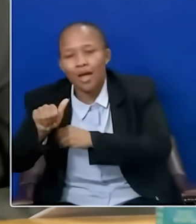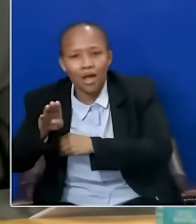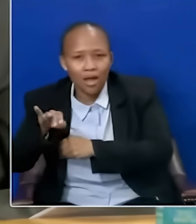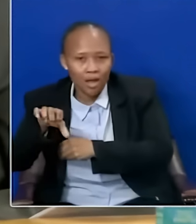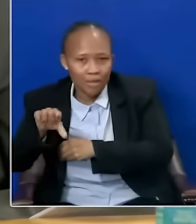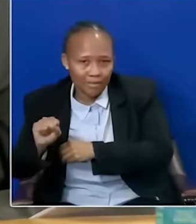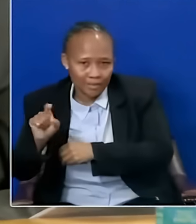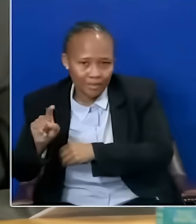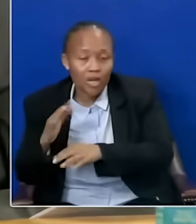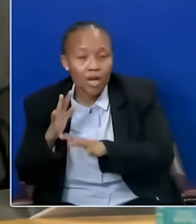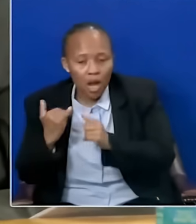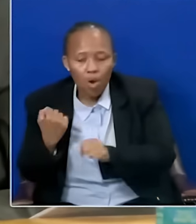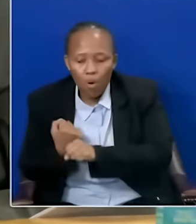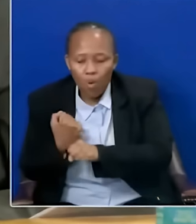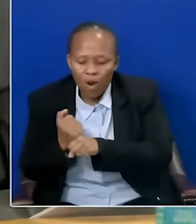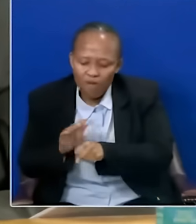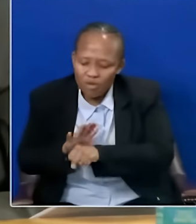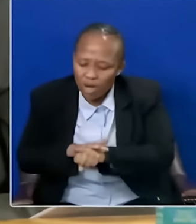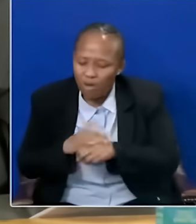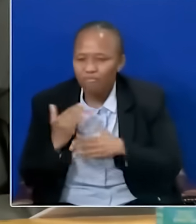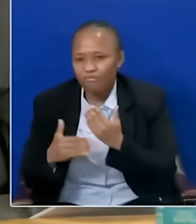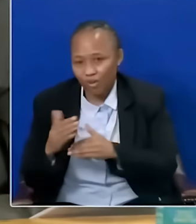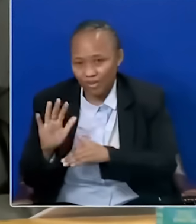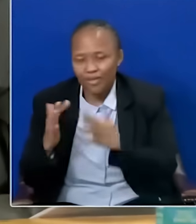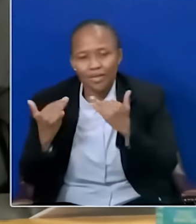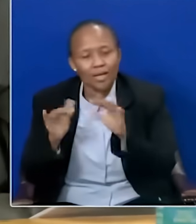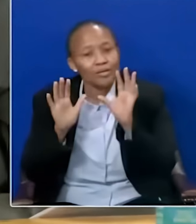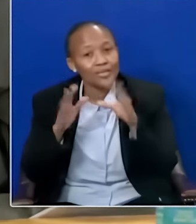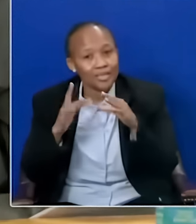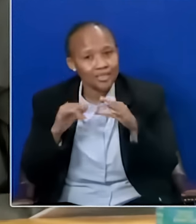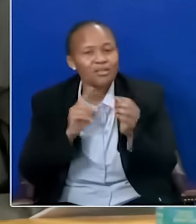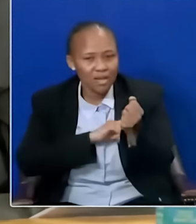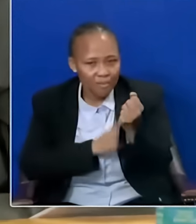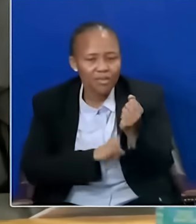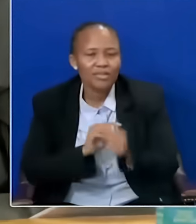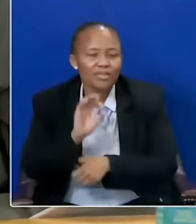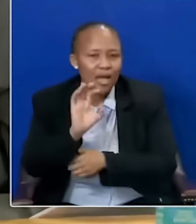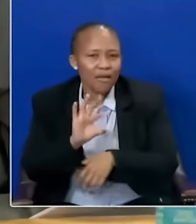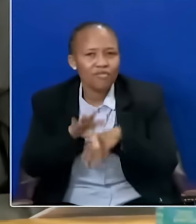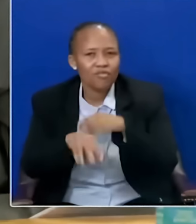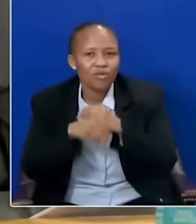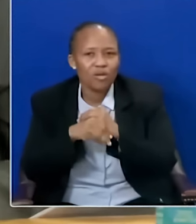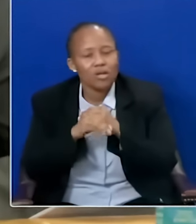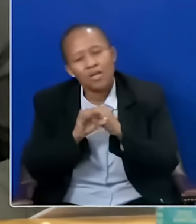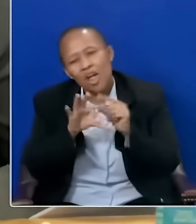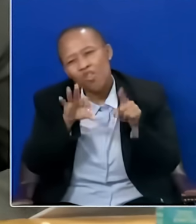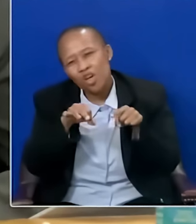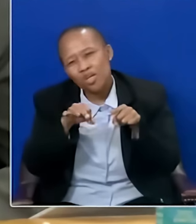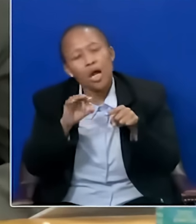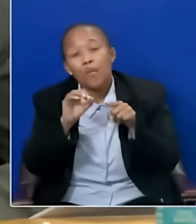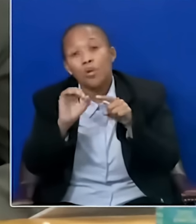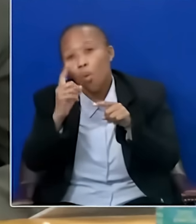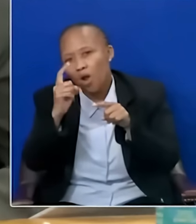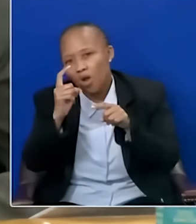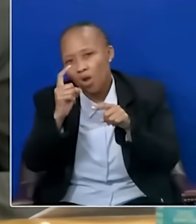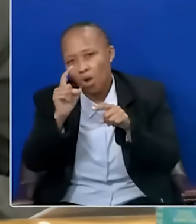on the process, the section has the capacity to enter approximately 1,300 samples per month. So the existing